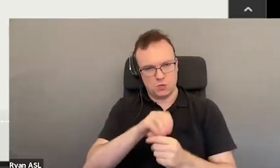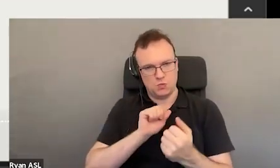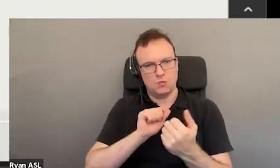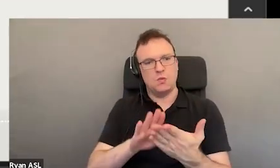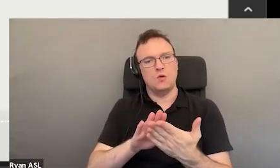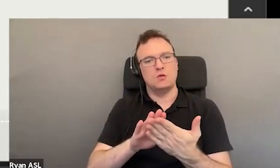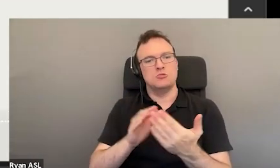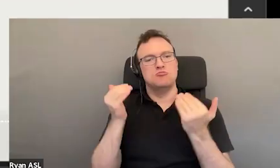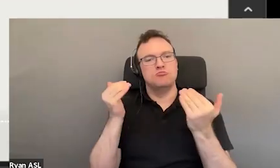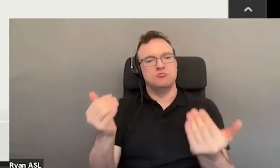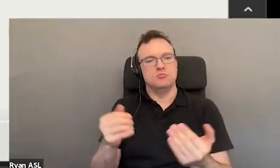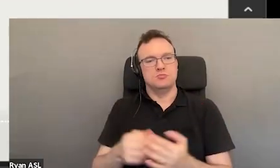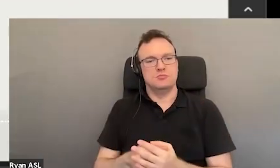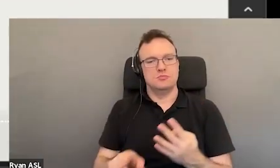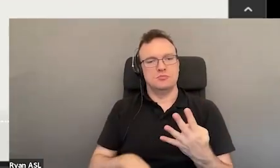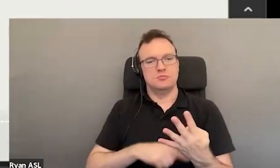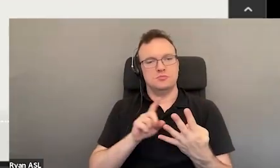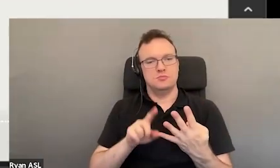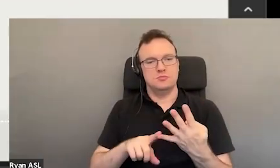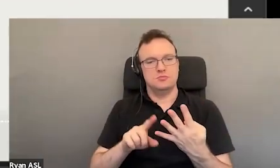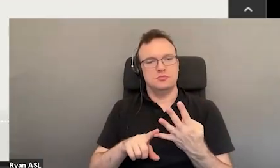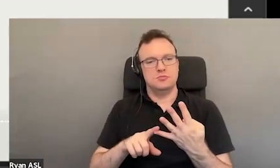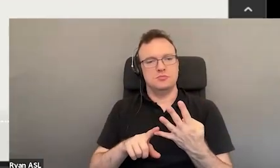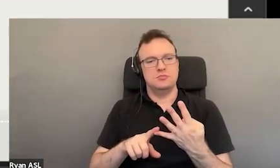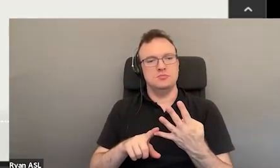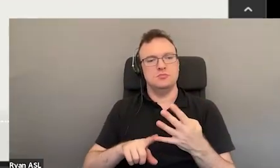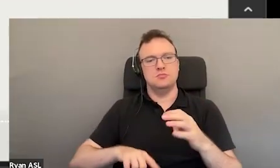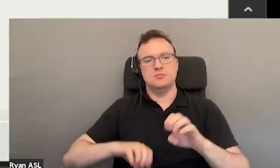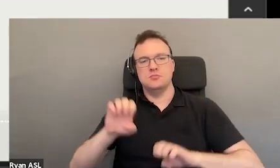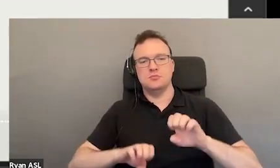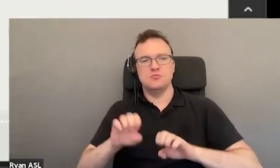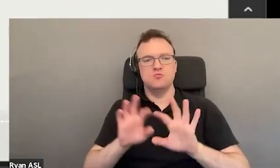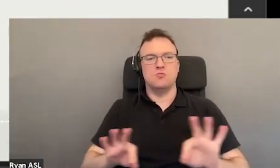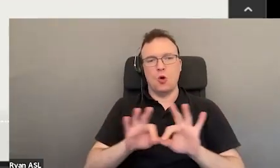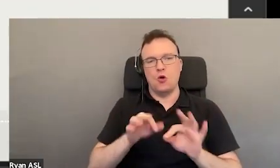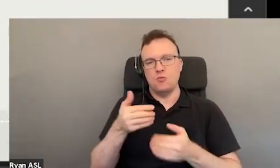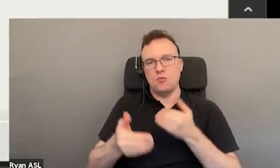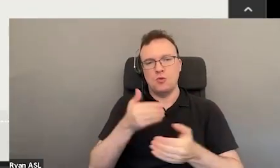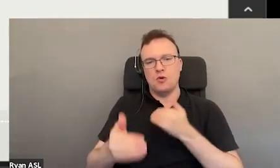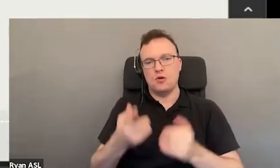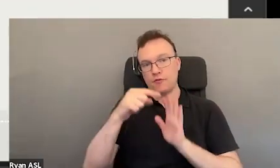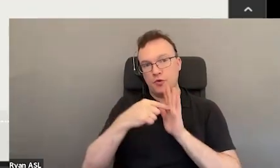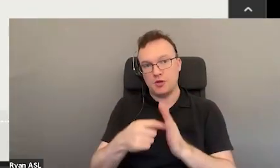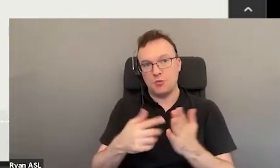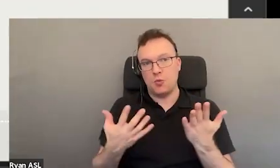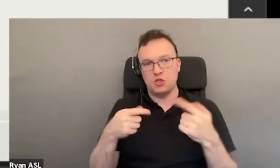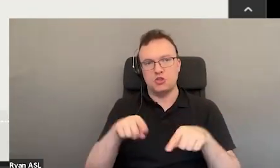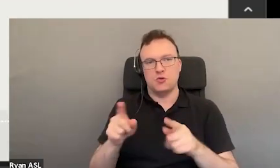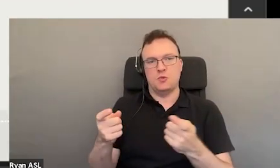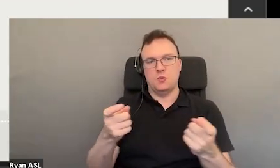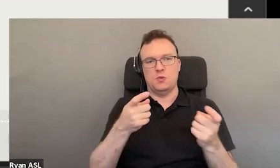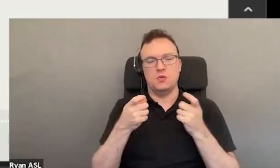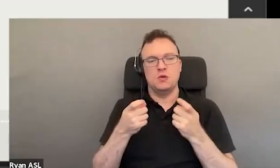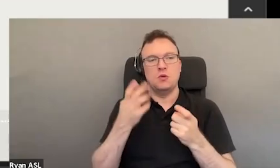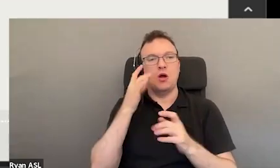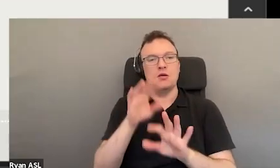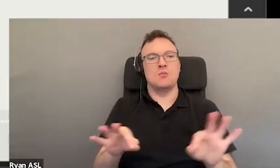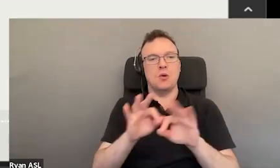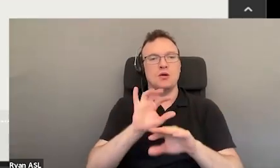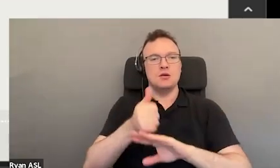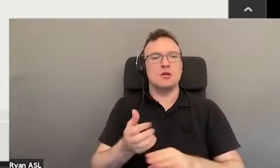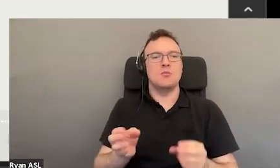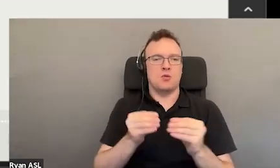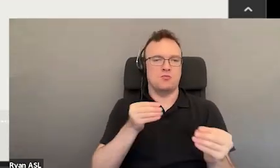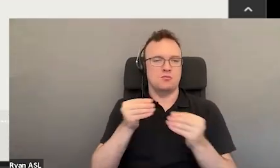that we take. And fourth, by reevaluating key processes, such as during recruitment, to make them more